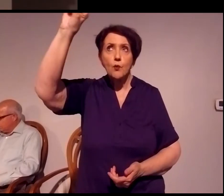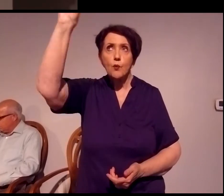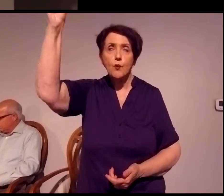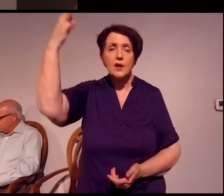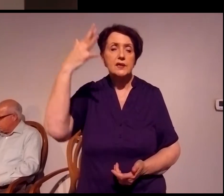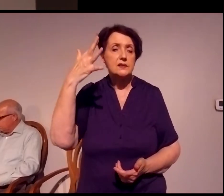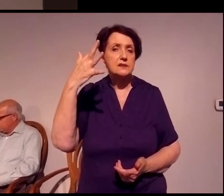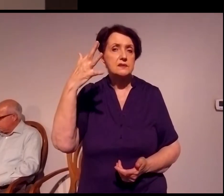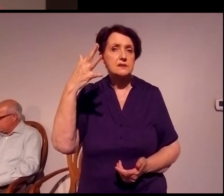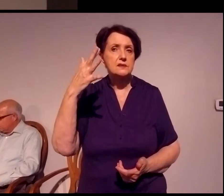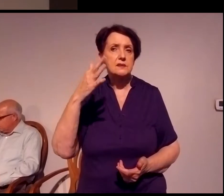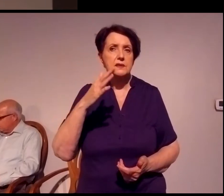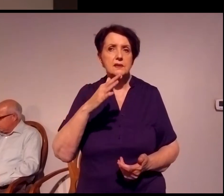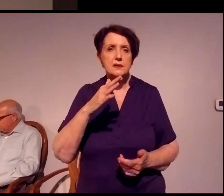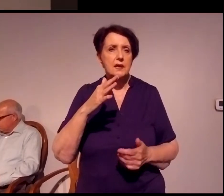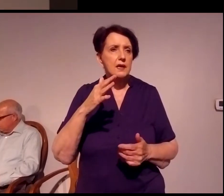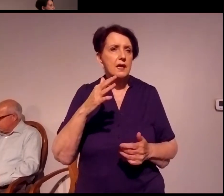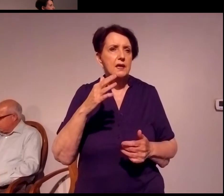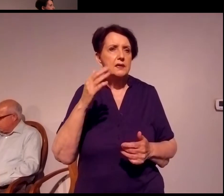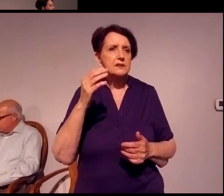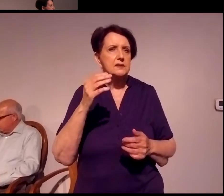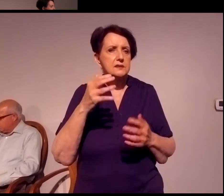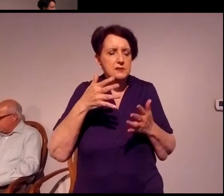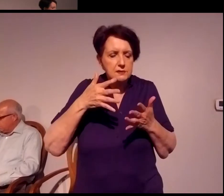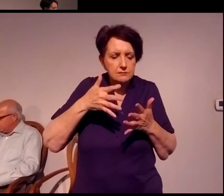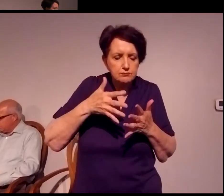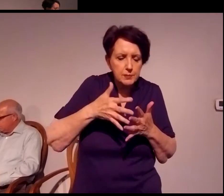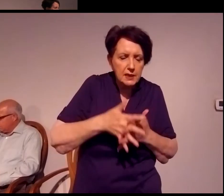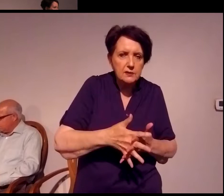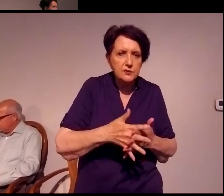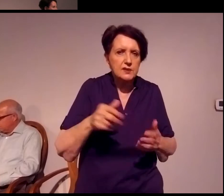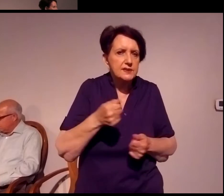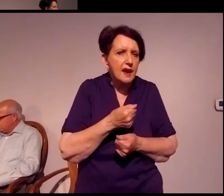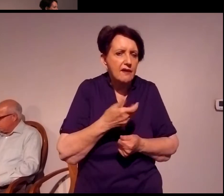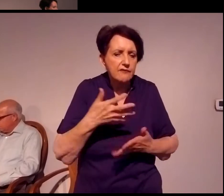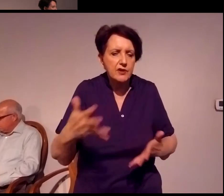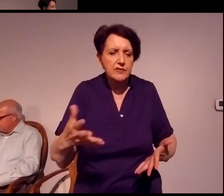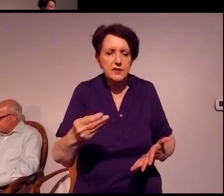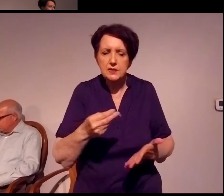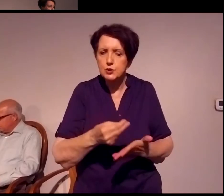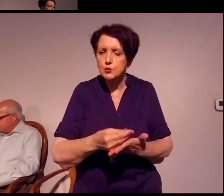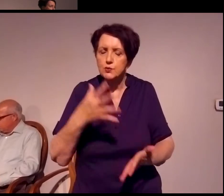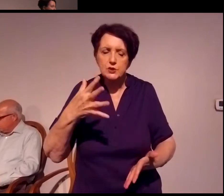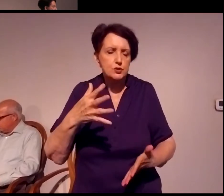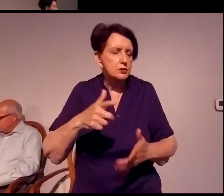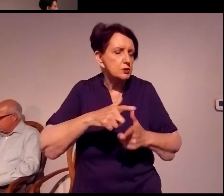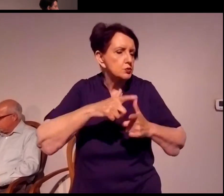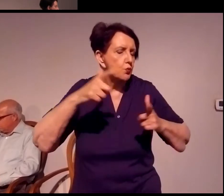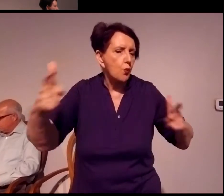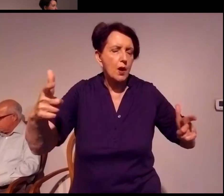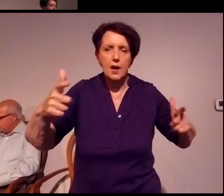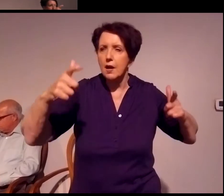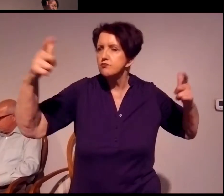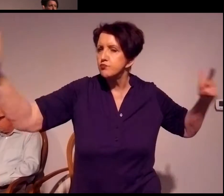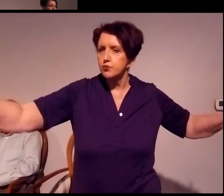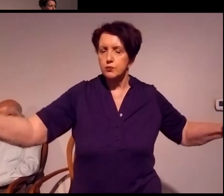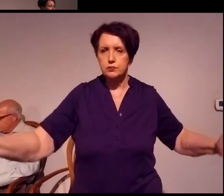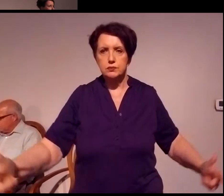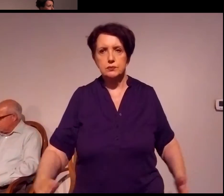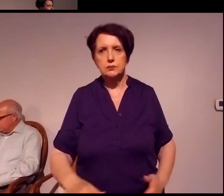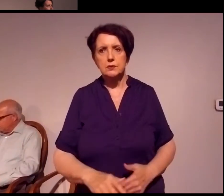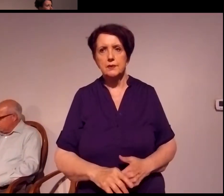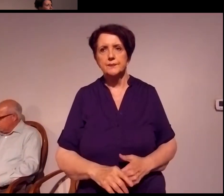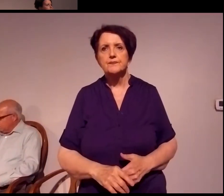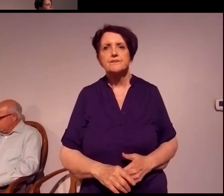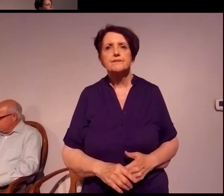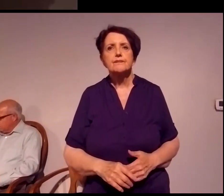is all pervasive, all knowing. It is deep and it is rich and it is wide and it is expansive.